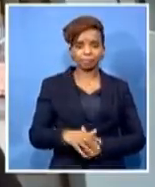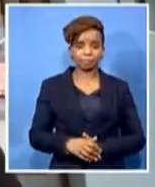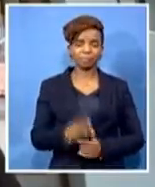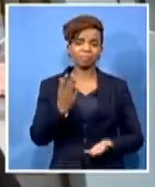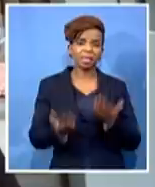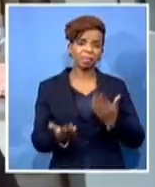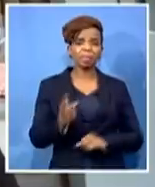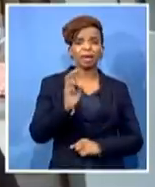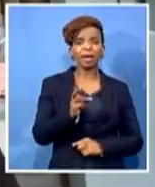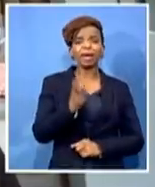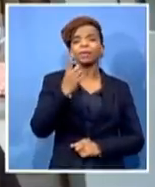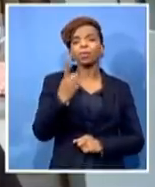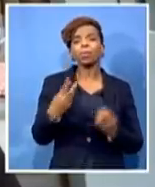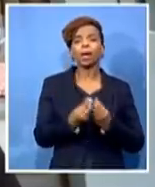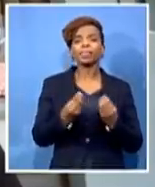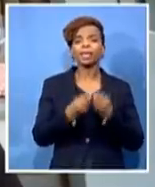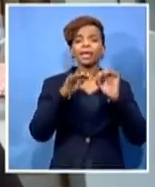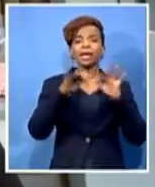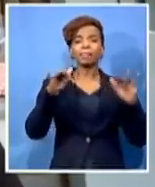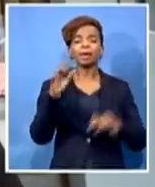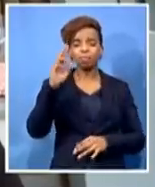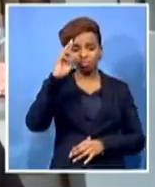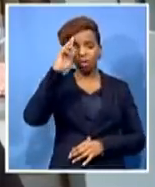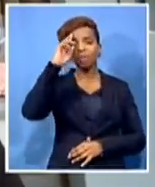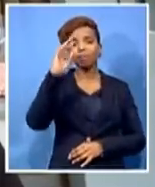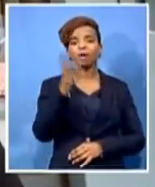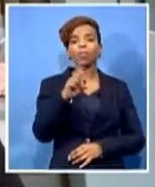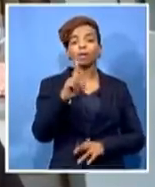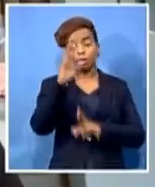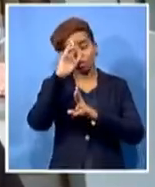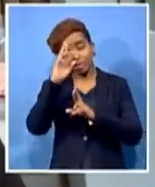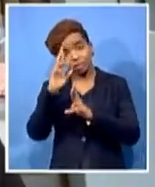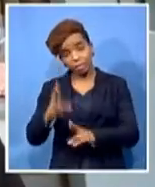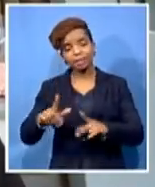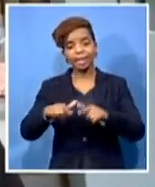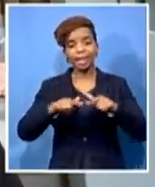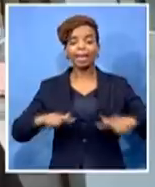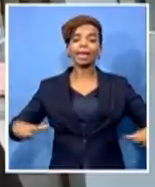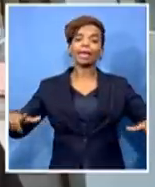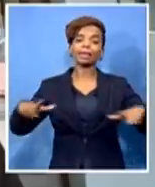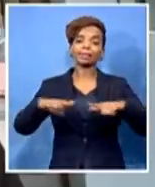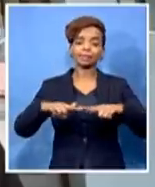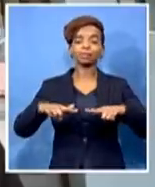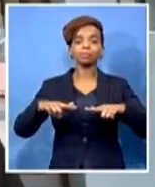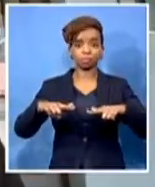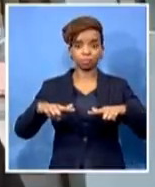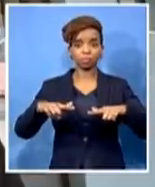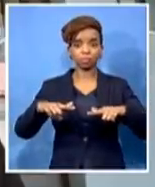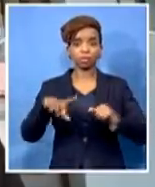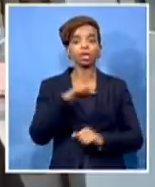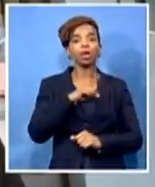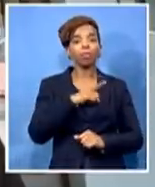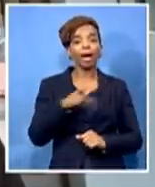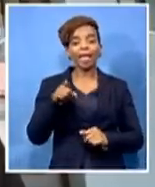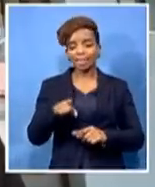respect the property laws of the land. I mean, this hijacking of properties in Gauteng and